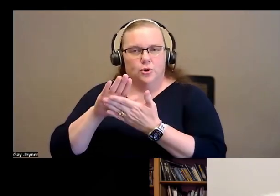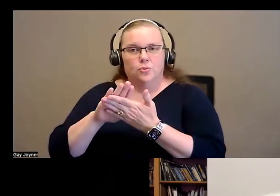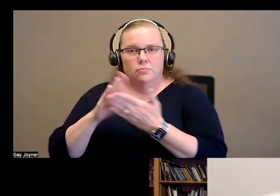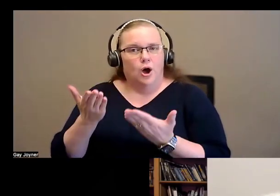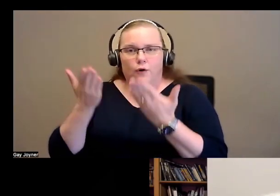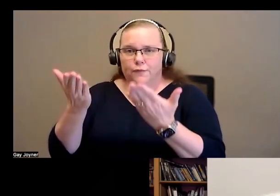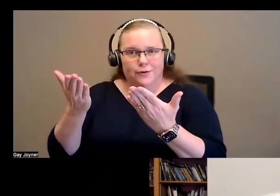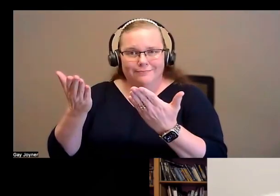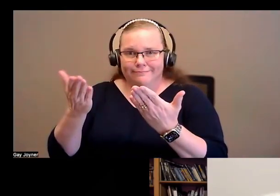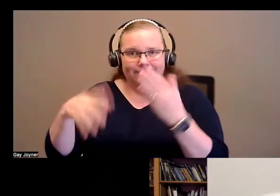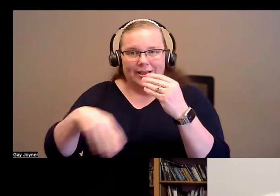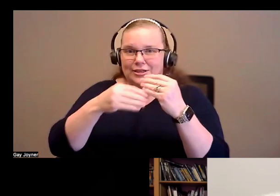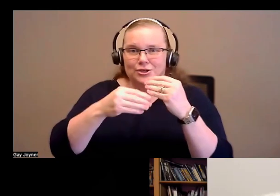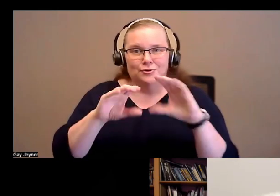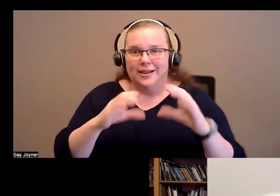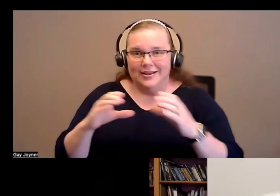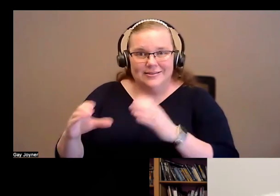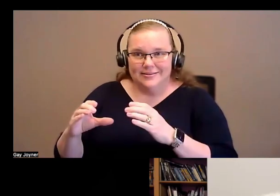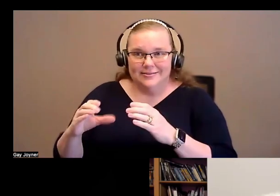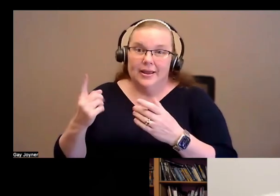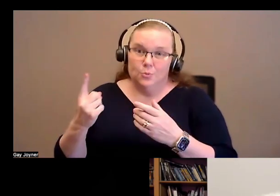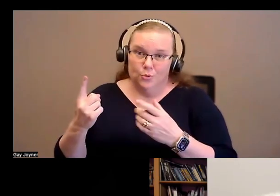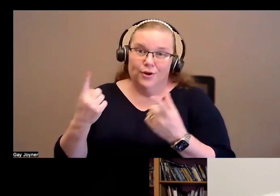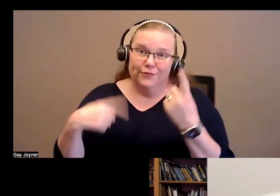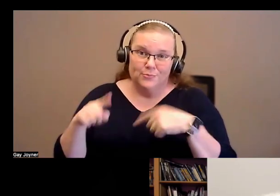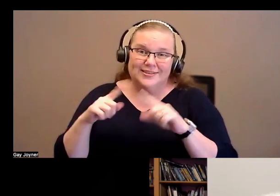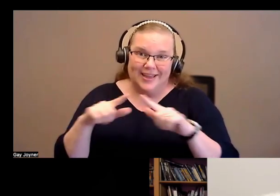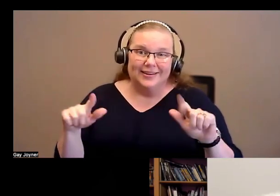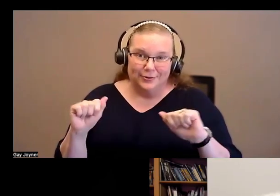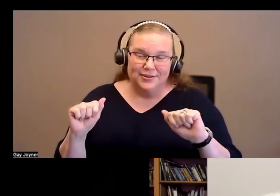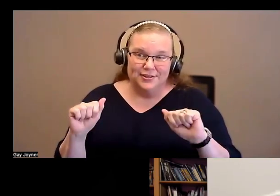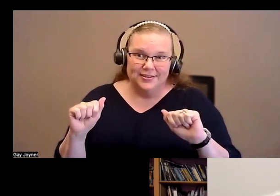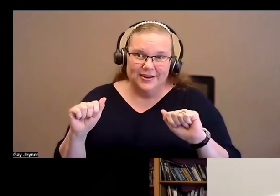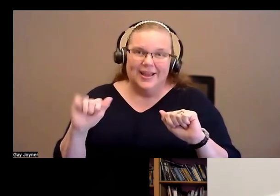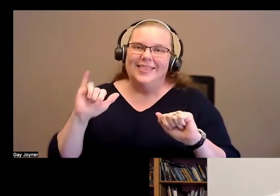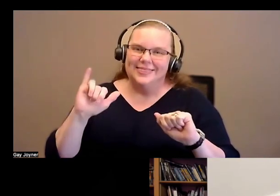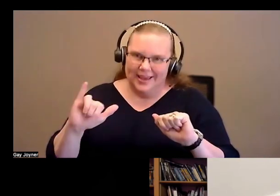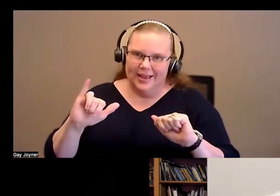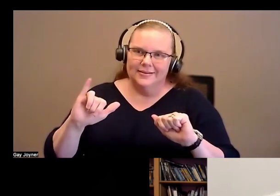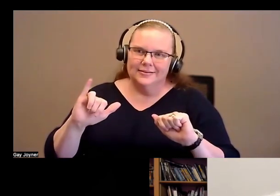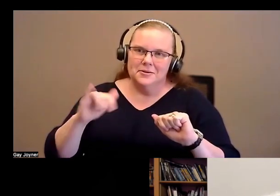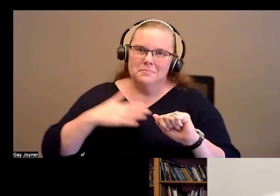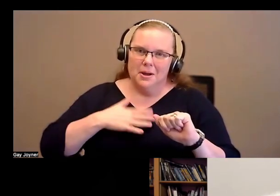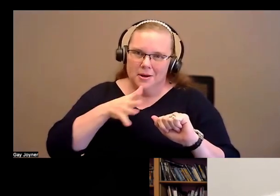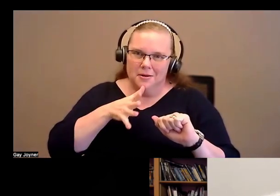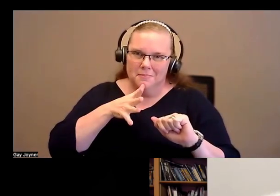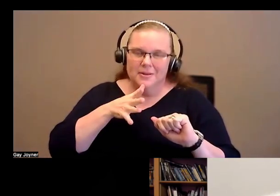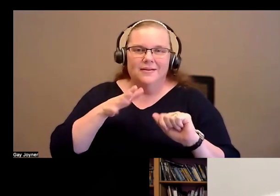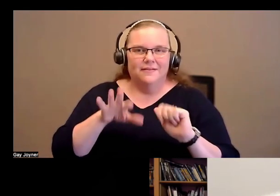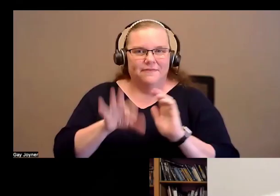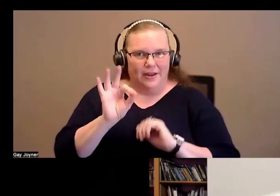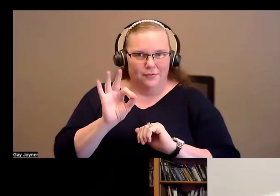the school offered additional classes, and one of them was sign language. And that my